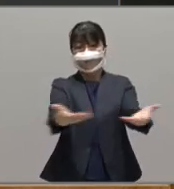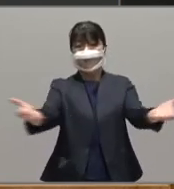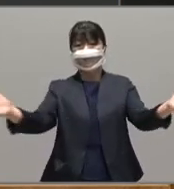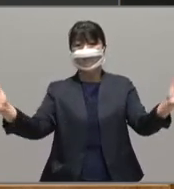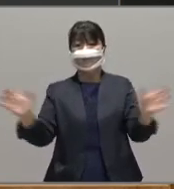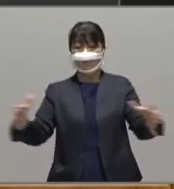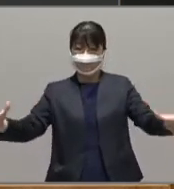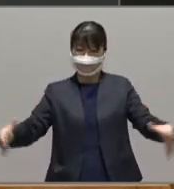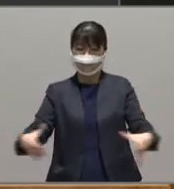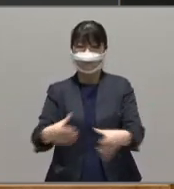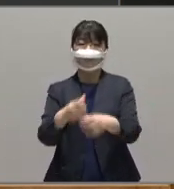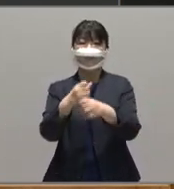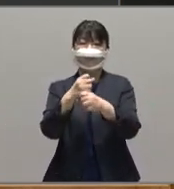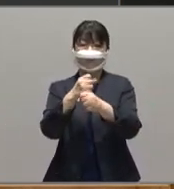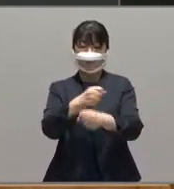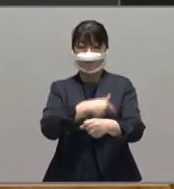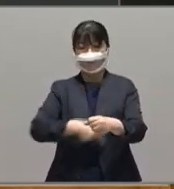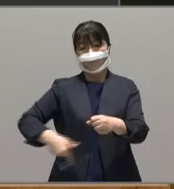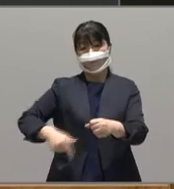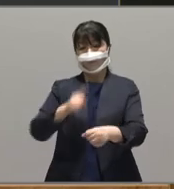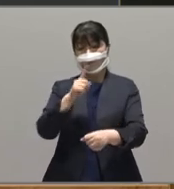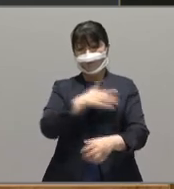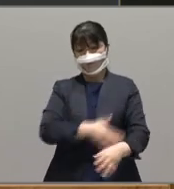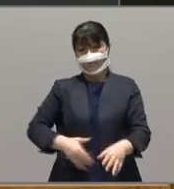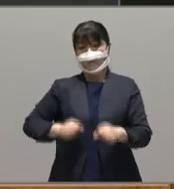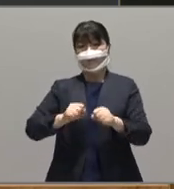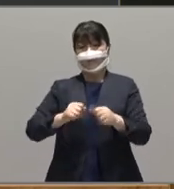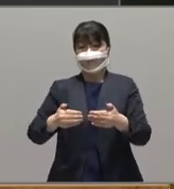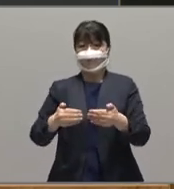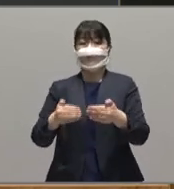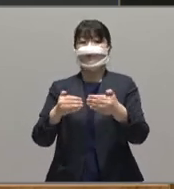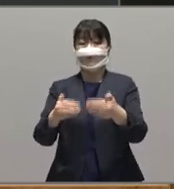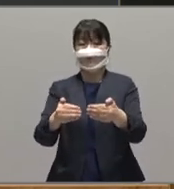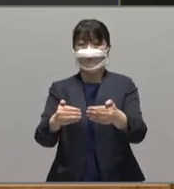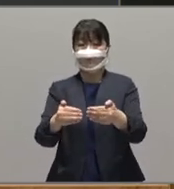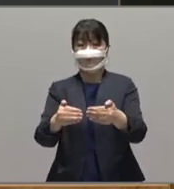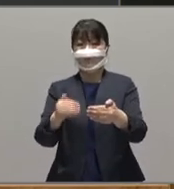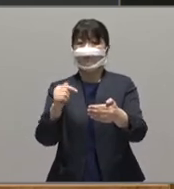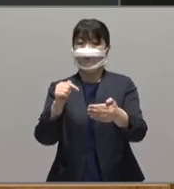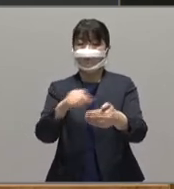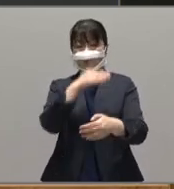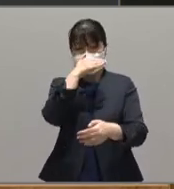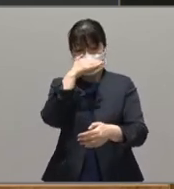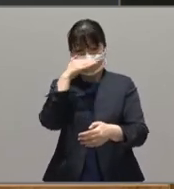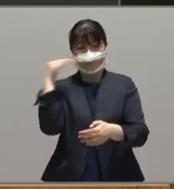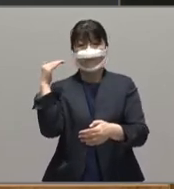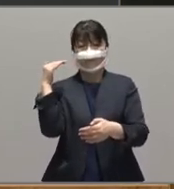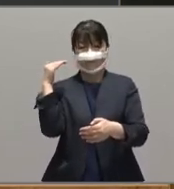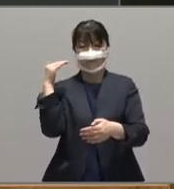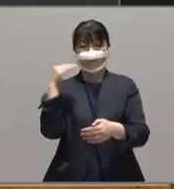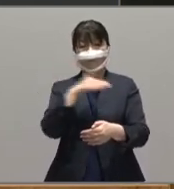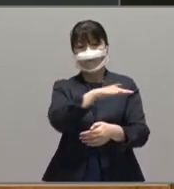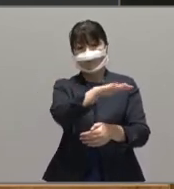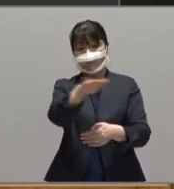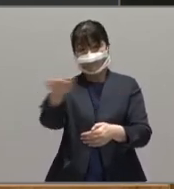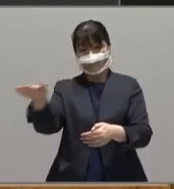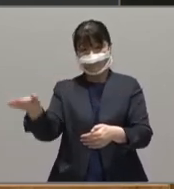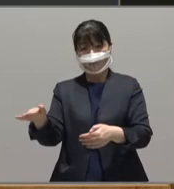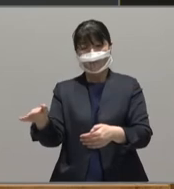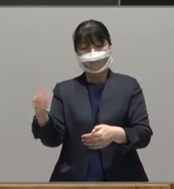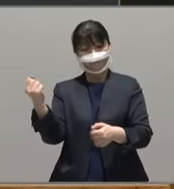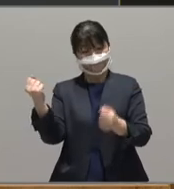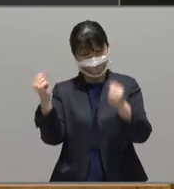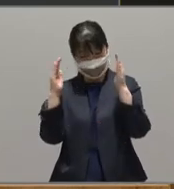well. So these five groups are truly working together to promote One Health of Fukuoka Prefecture. I'm